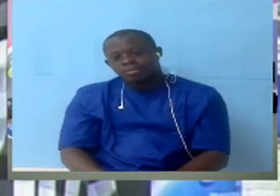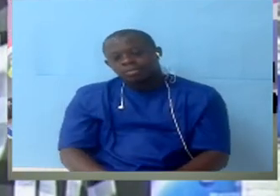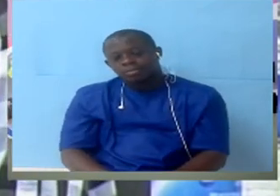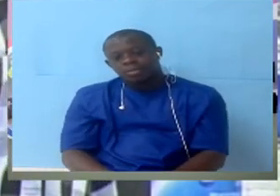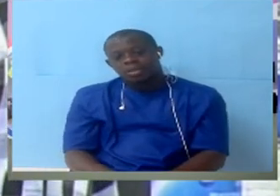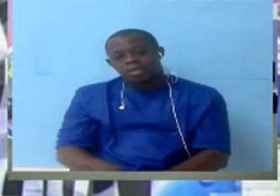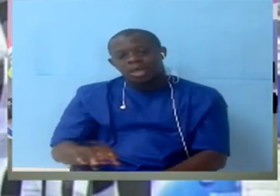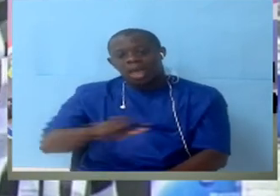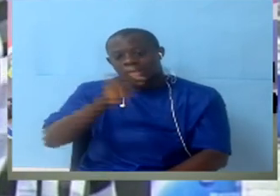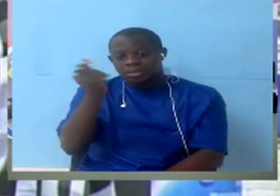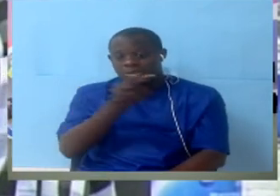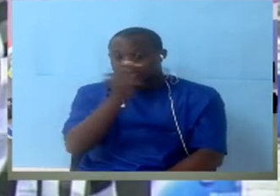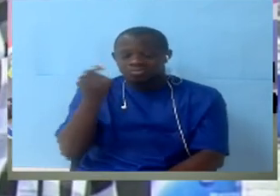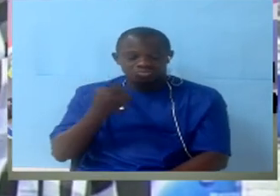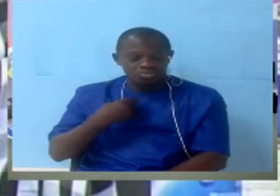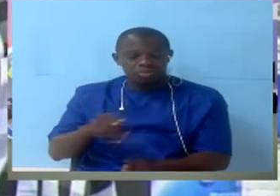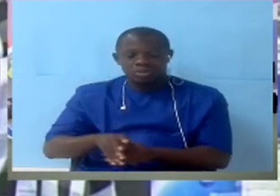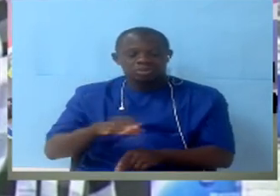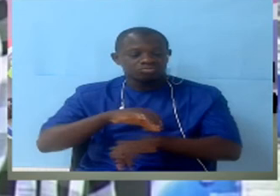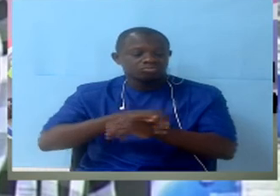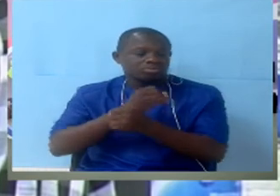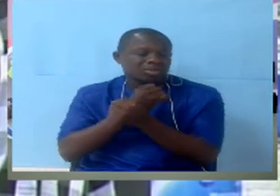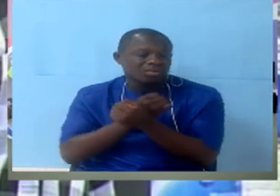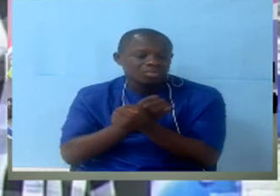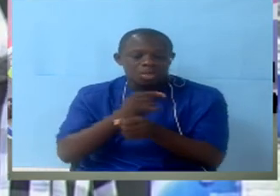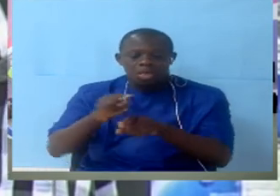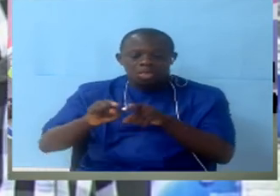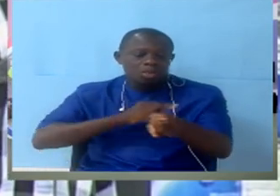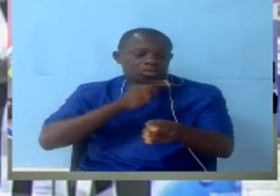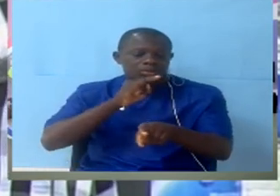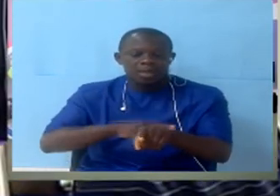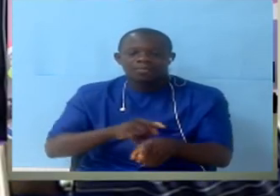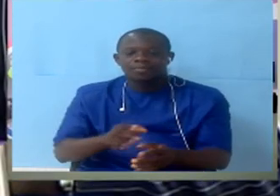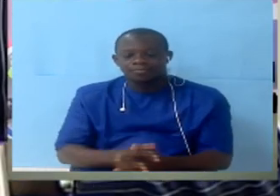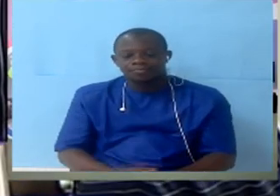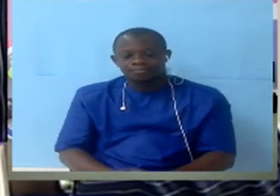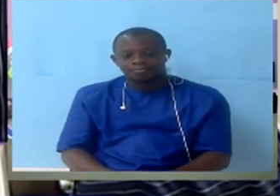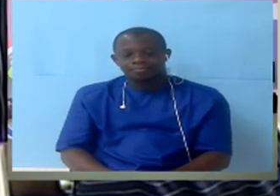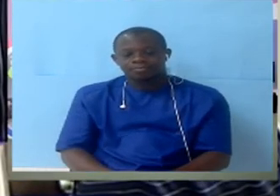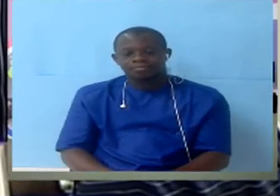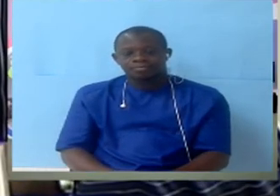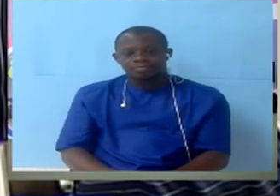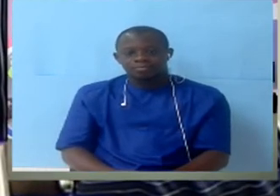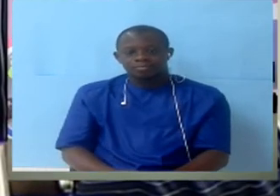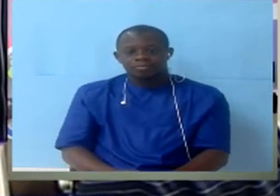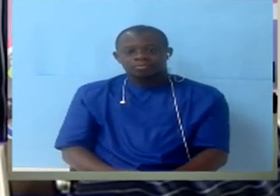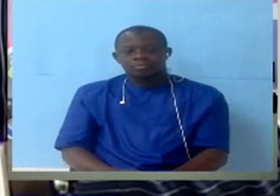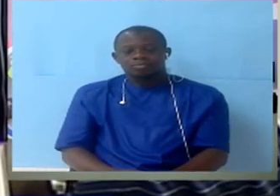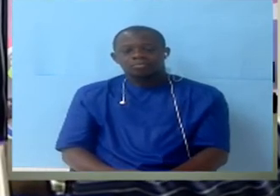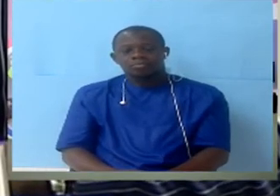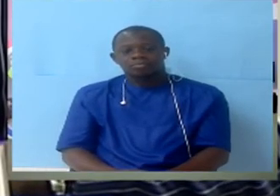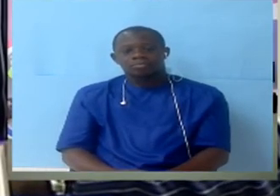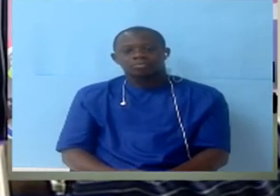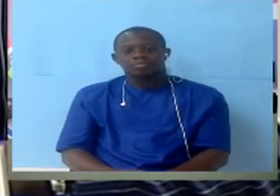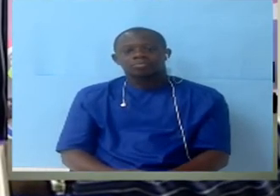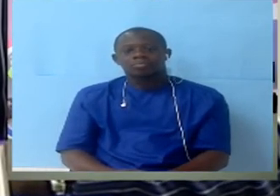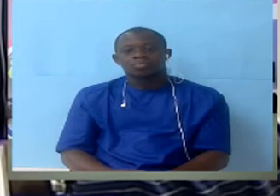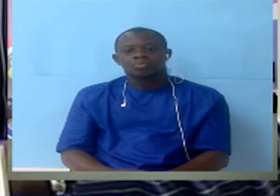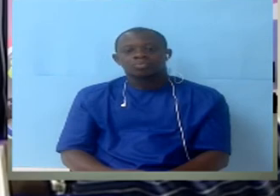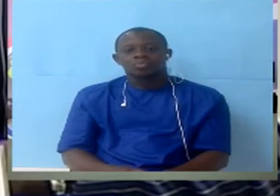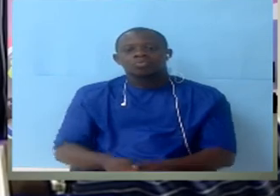And you were detained for a long time? And they were detained for a long time. In your statement. Kabri manje. So. When they didn't see me. In your statement, you said